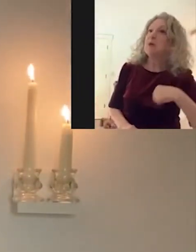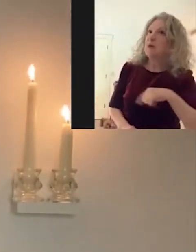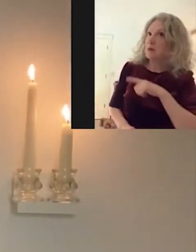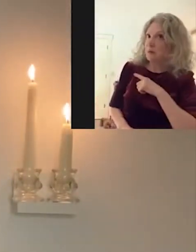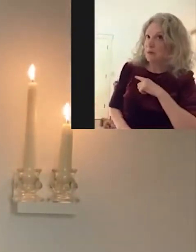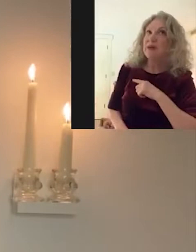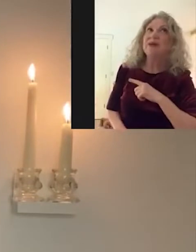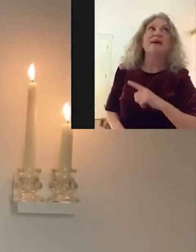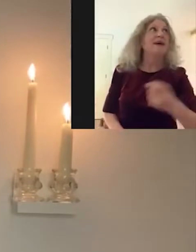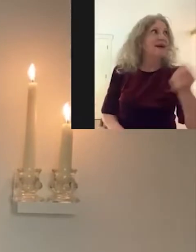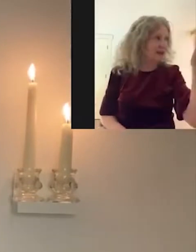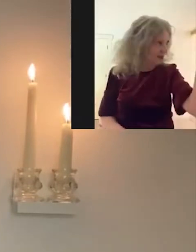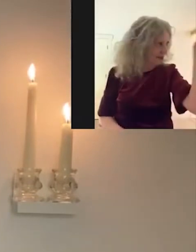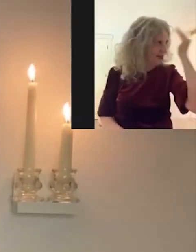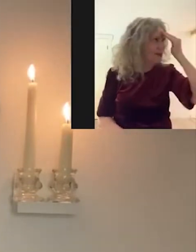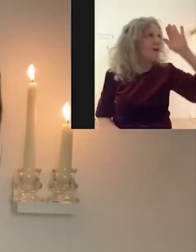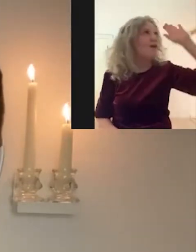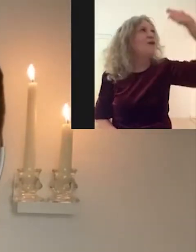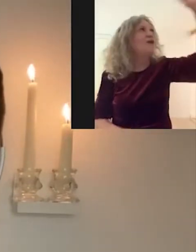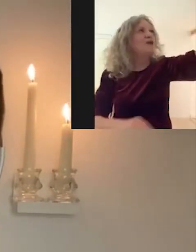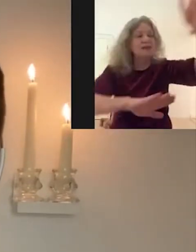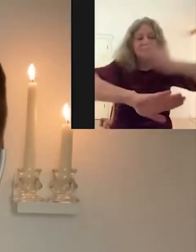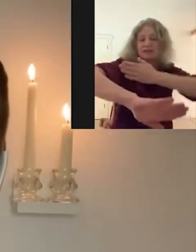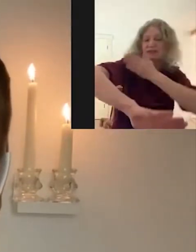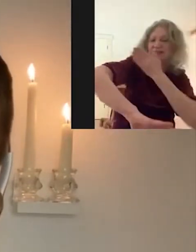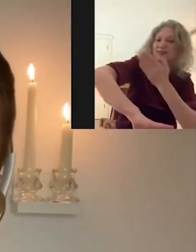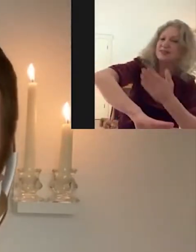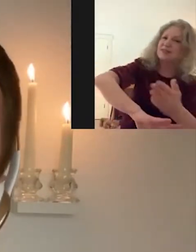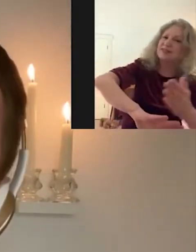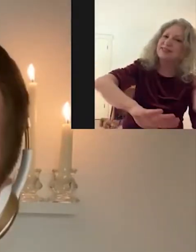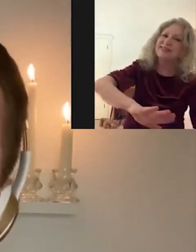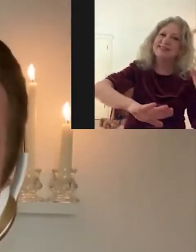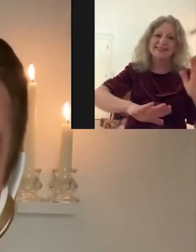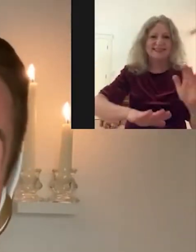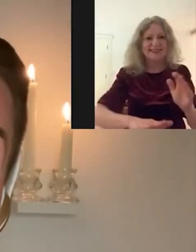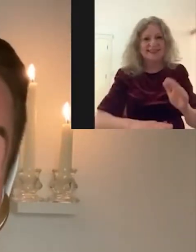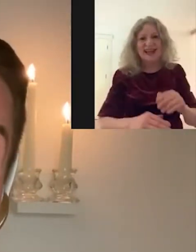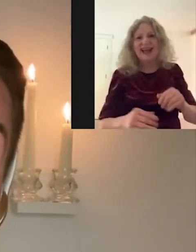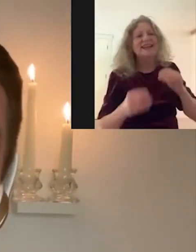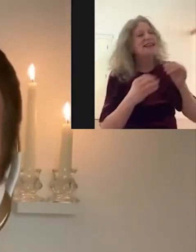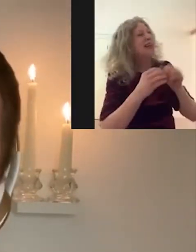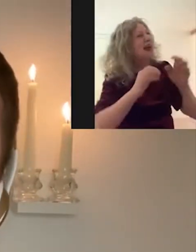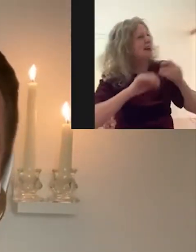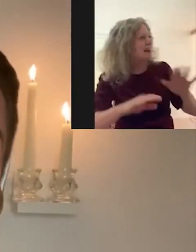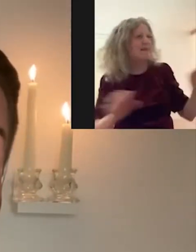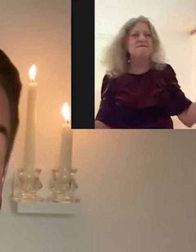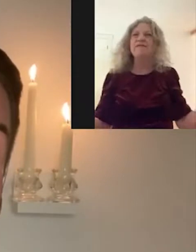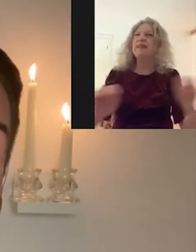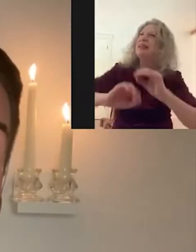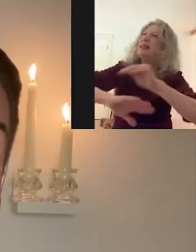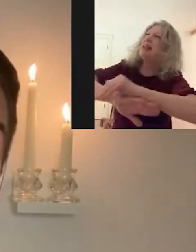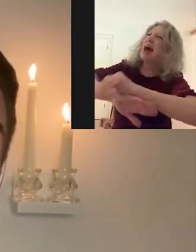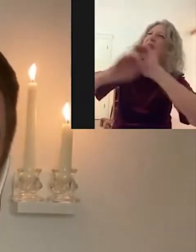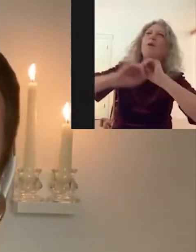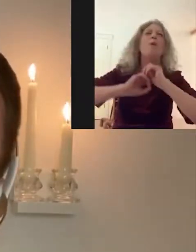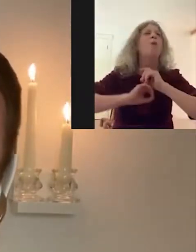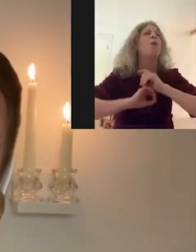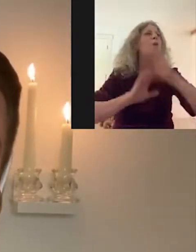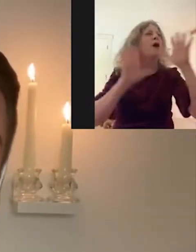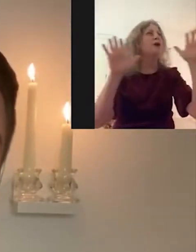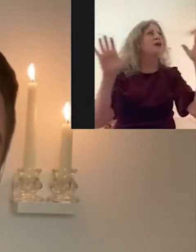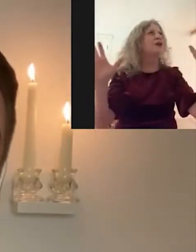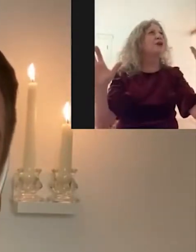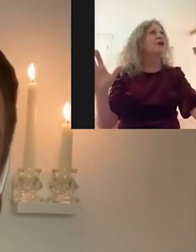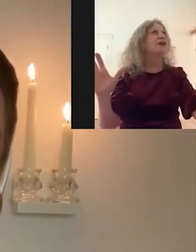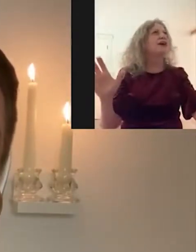quiet song. Love that fills the night with wonder, love that warms the